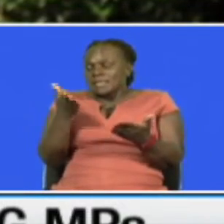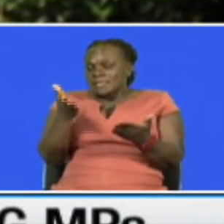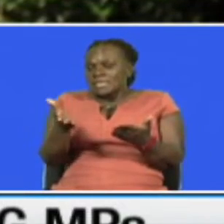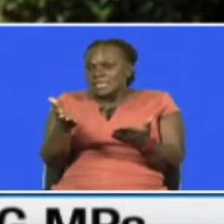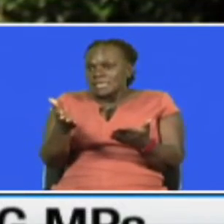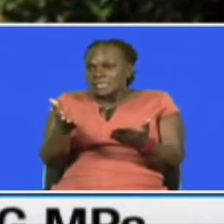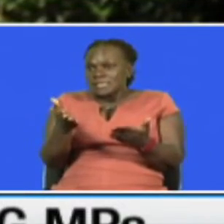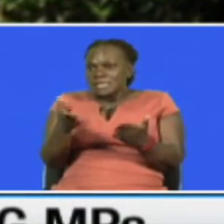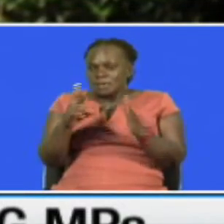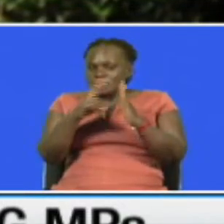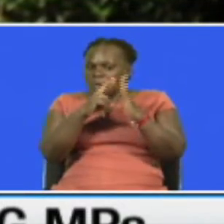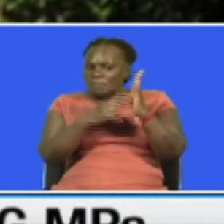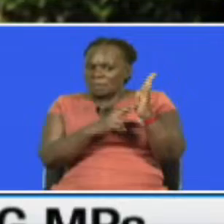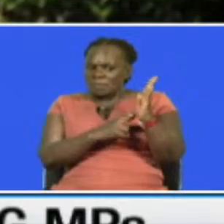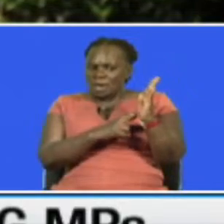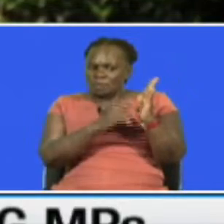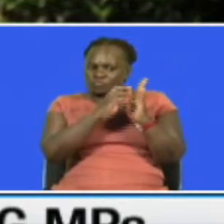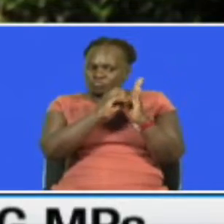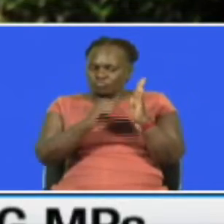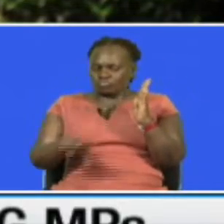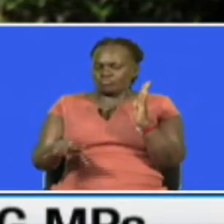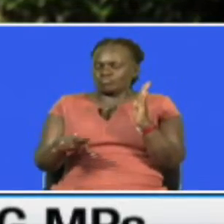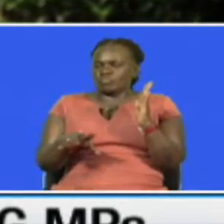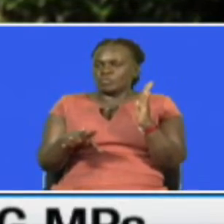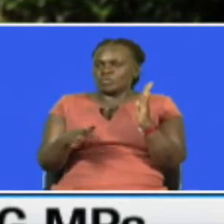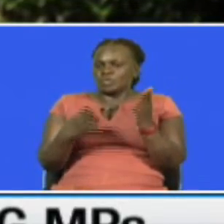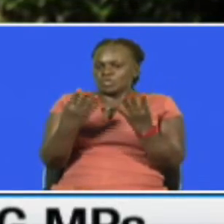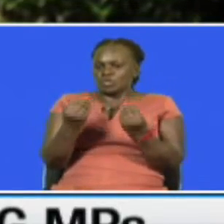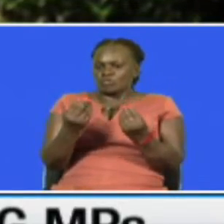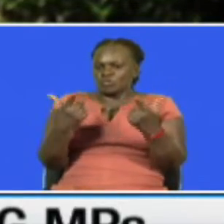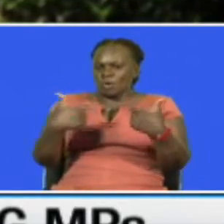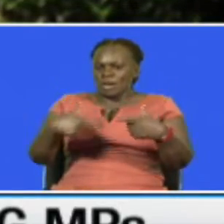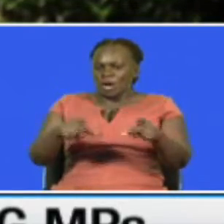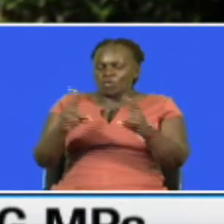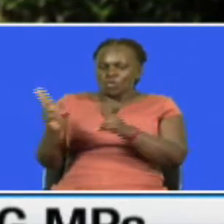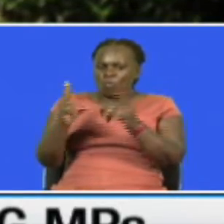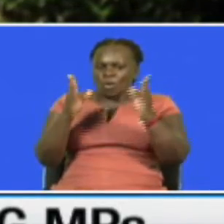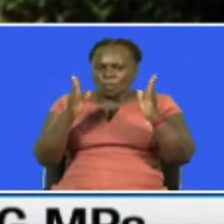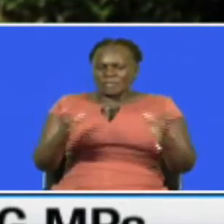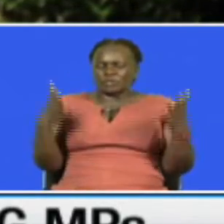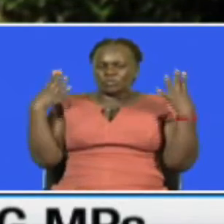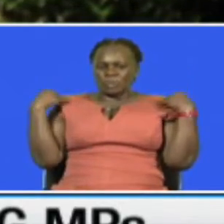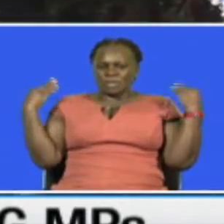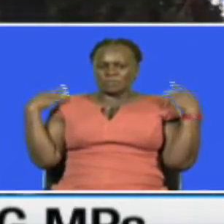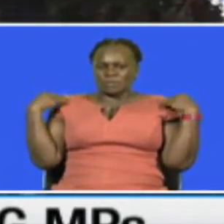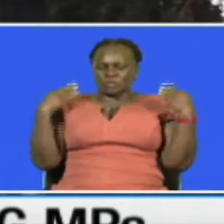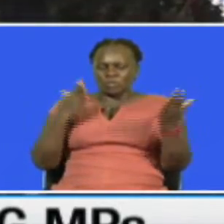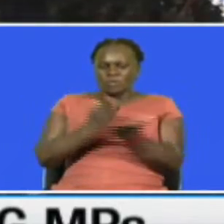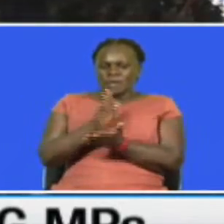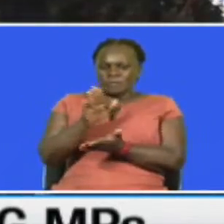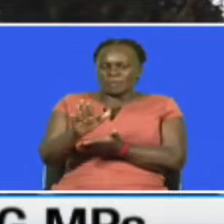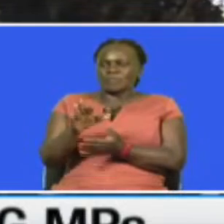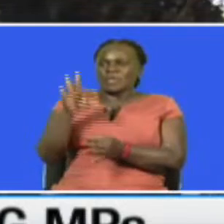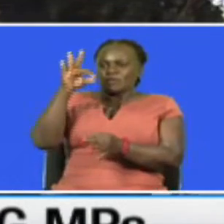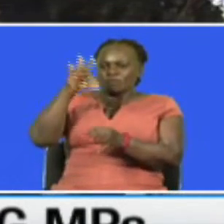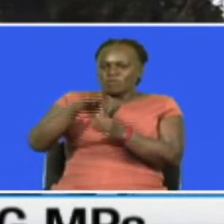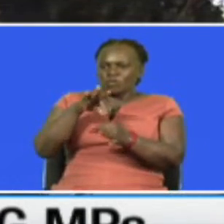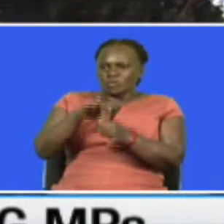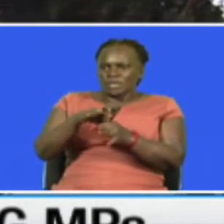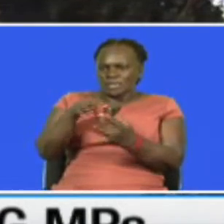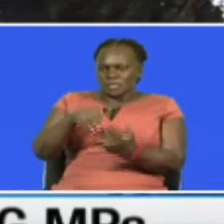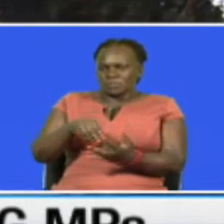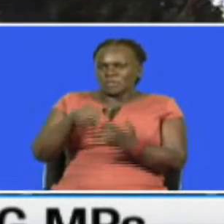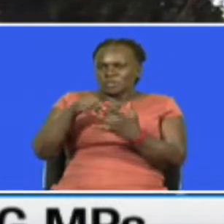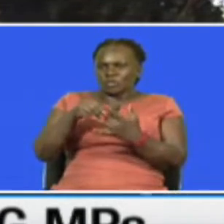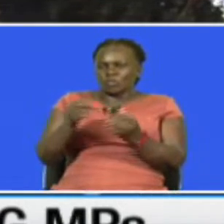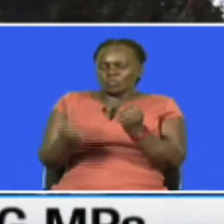particular stringent measures are softened a bit to allow the common mwananchi to exercise this particular right. Despite voters' anticipation for